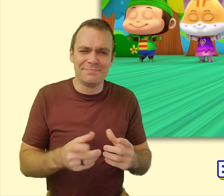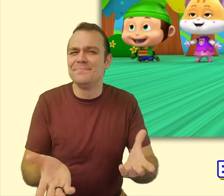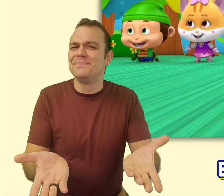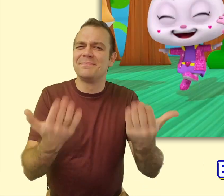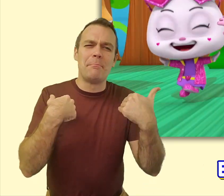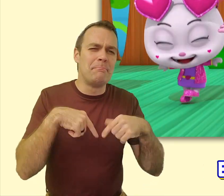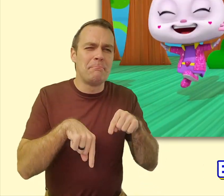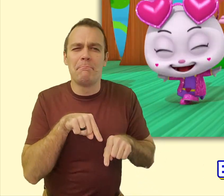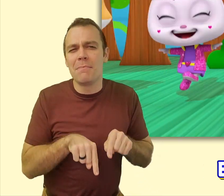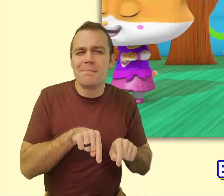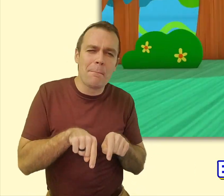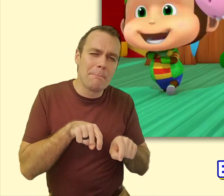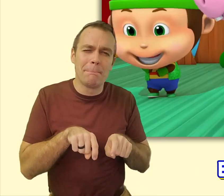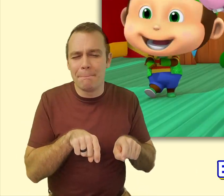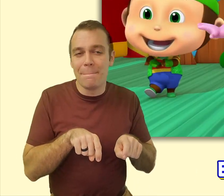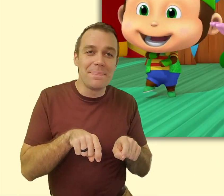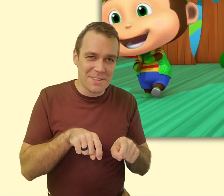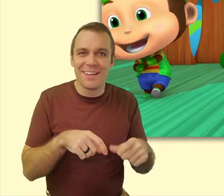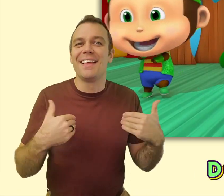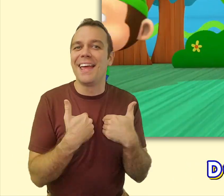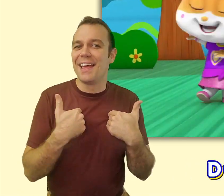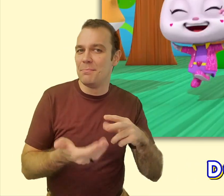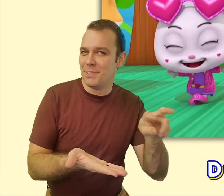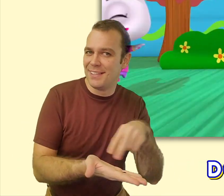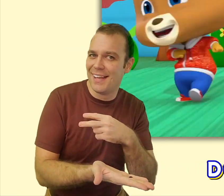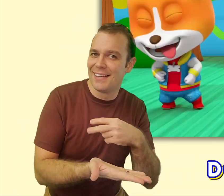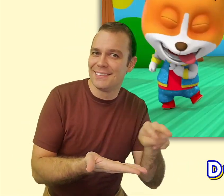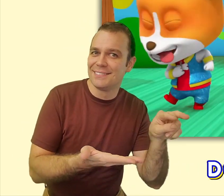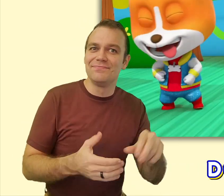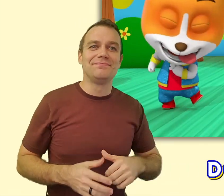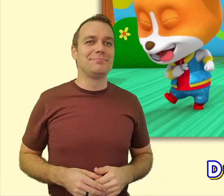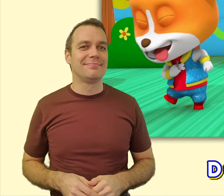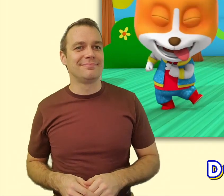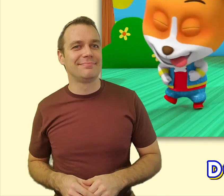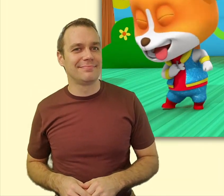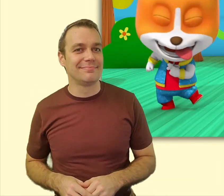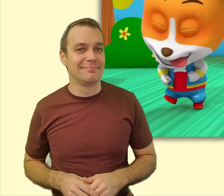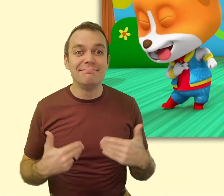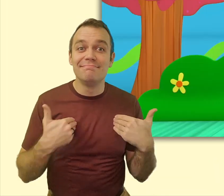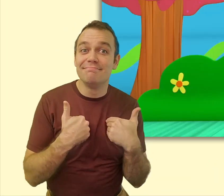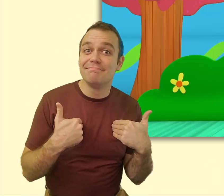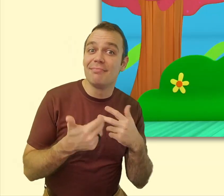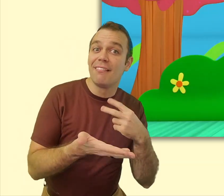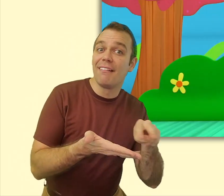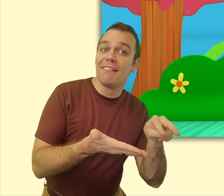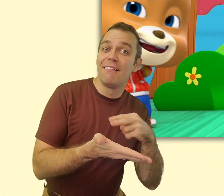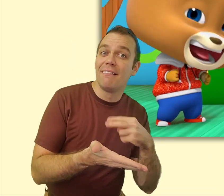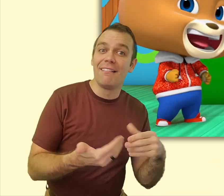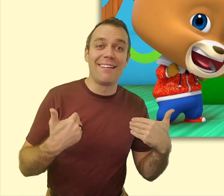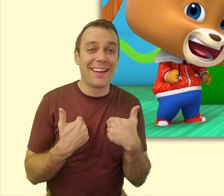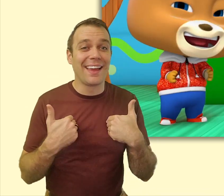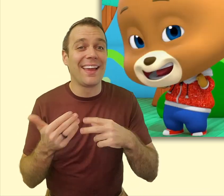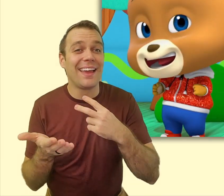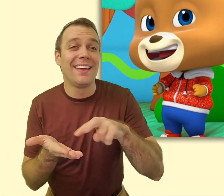job! Everybody tap along, doing the animal dance. The animal dance,